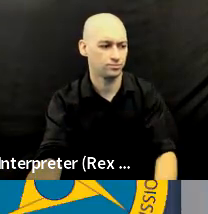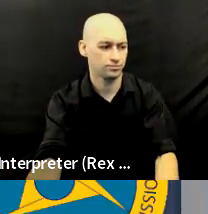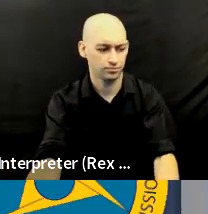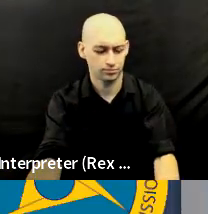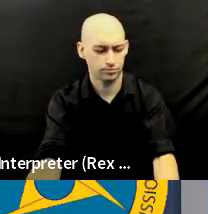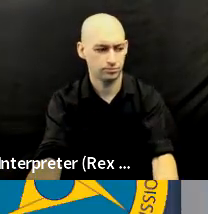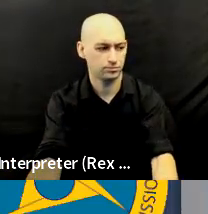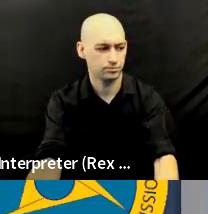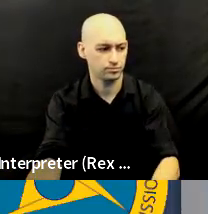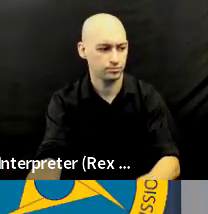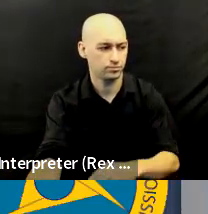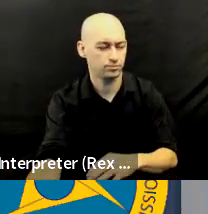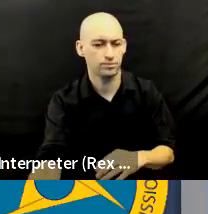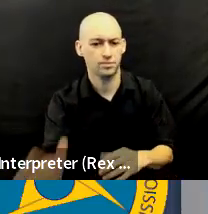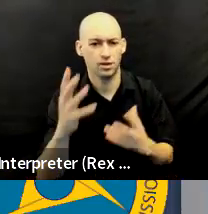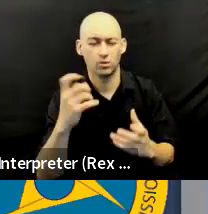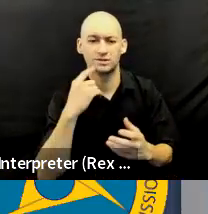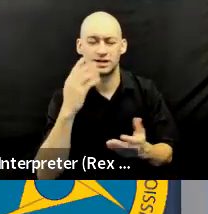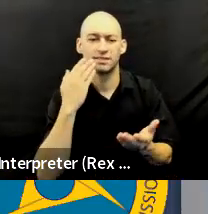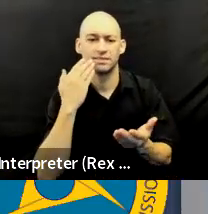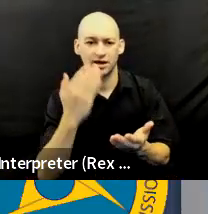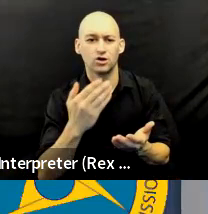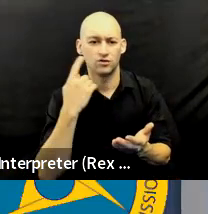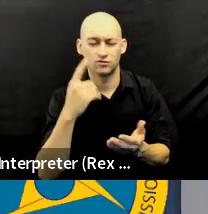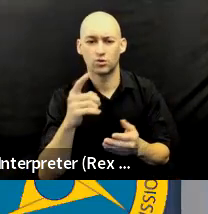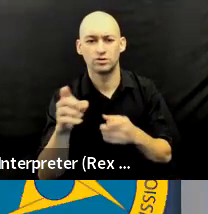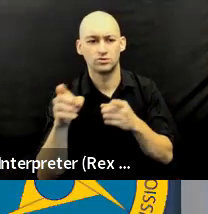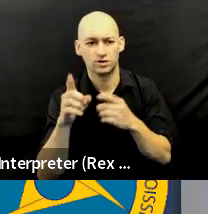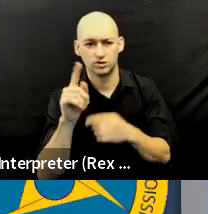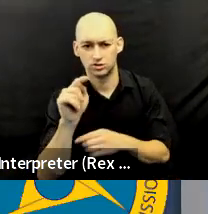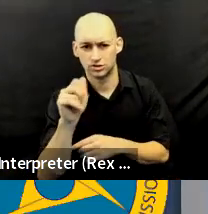out and thank you, as well as Director Tavares